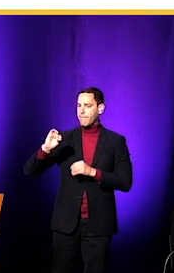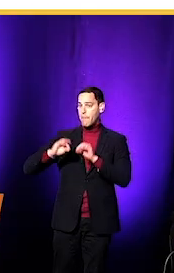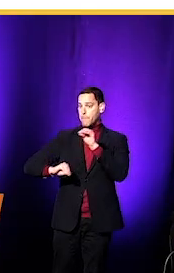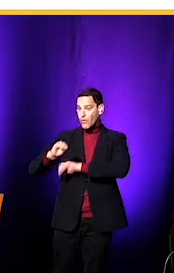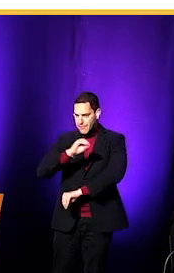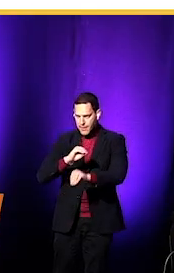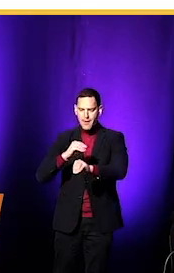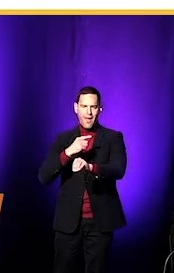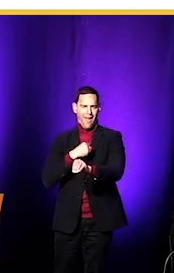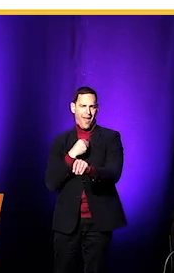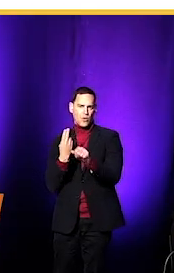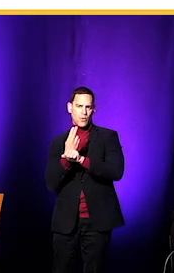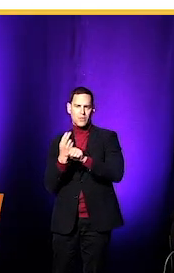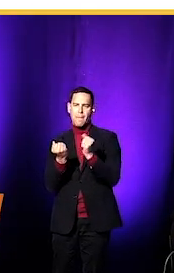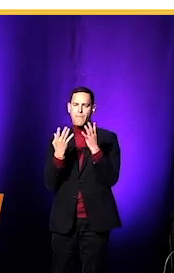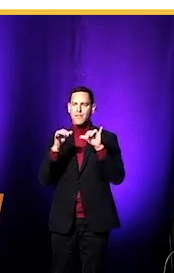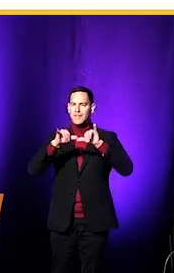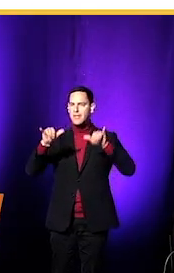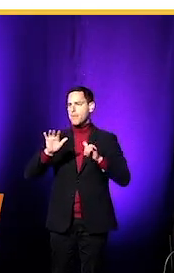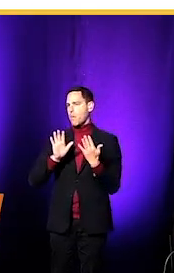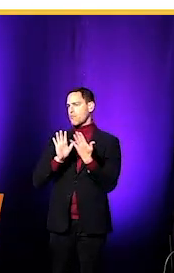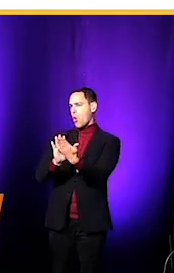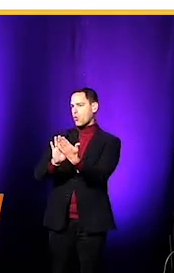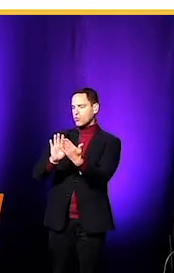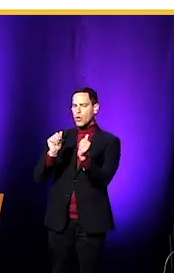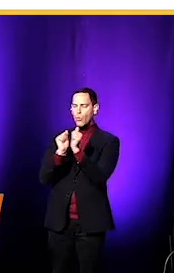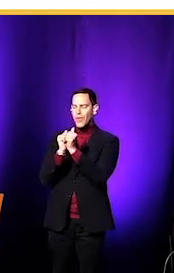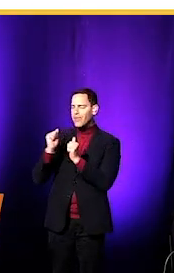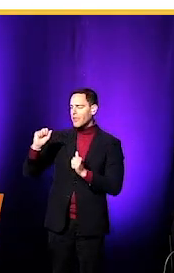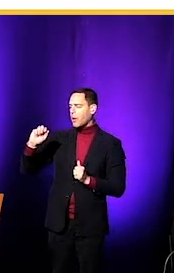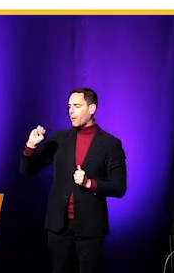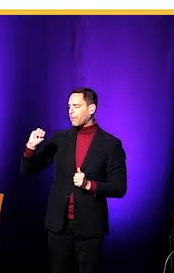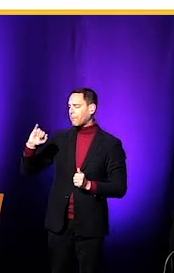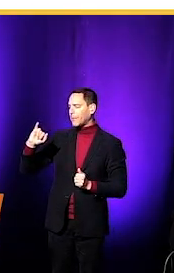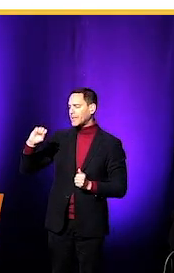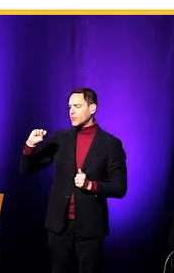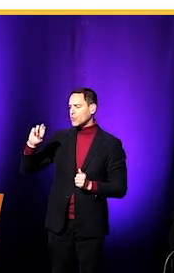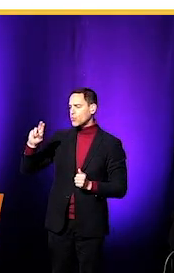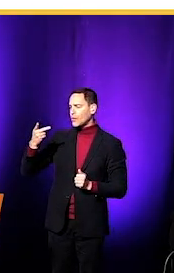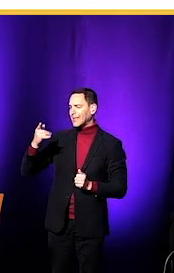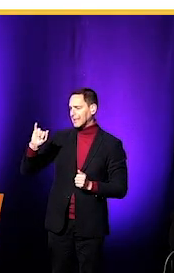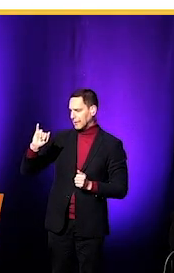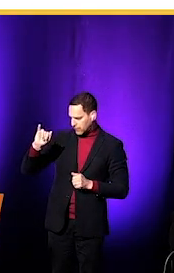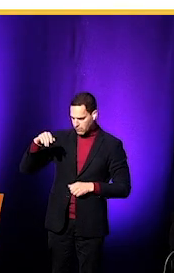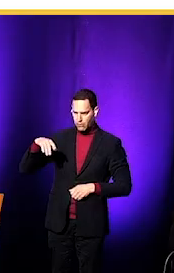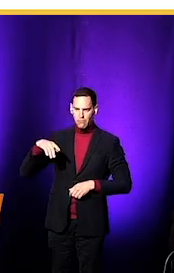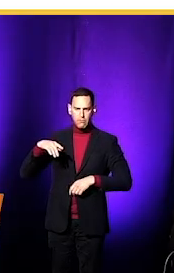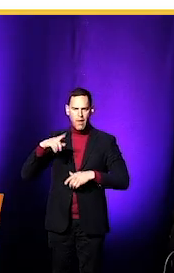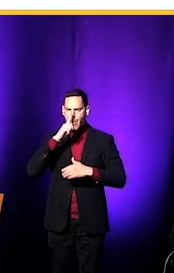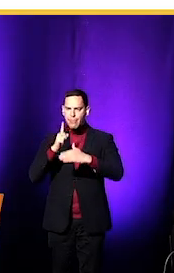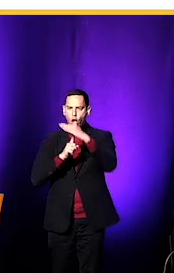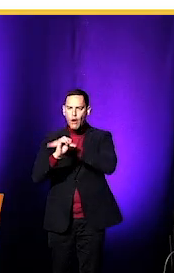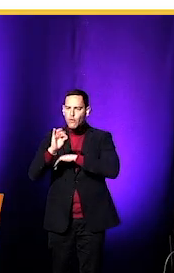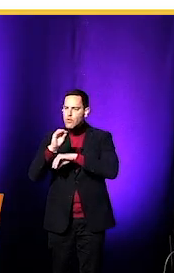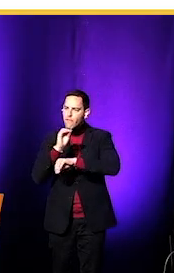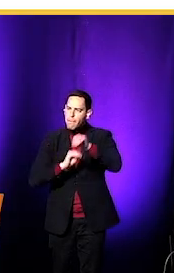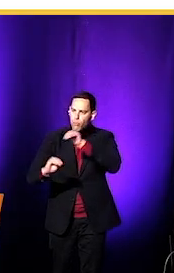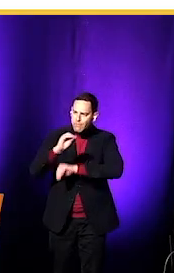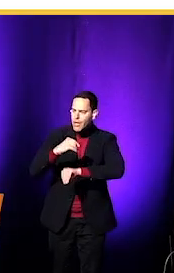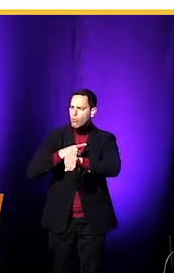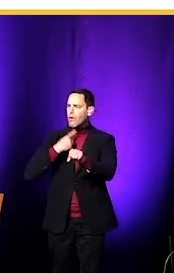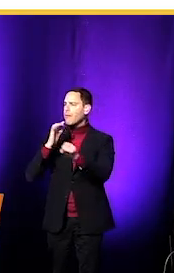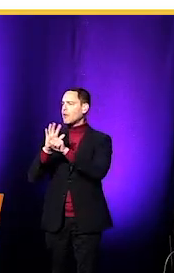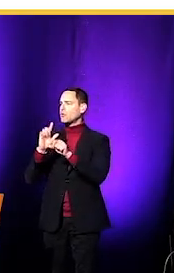multi-system approach, work that I've done with Shuri Musugi. Ethnographers of movement commit to collaborating in future-oriented